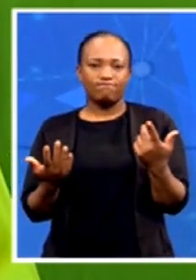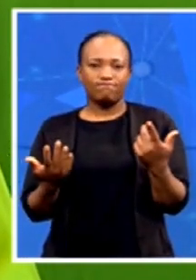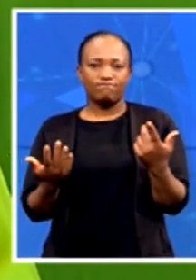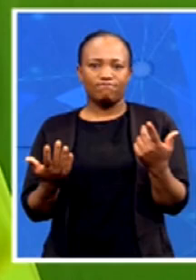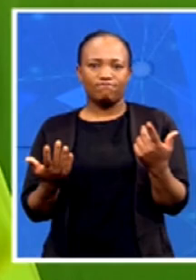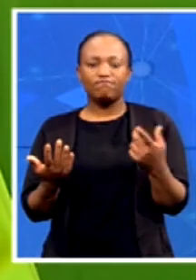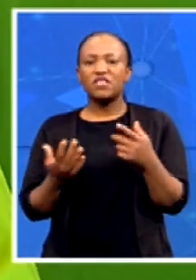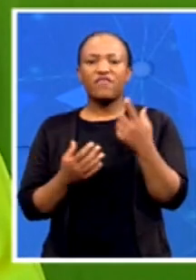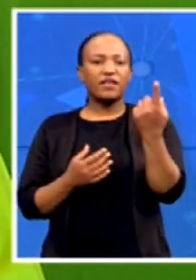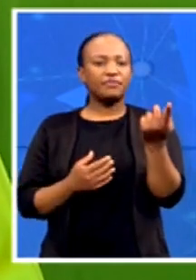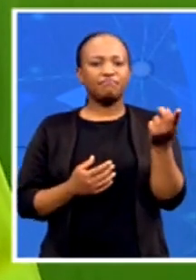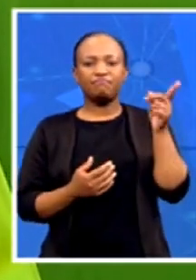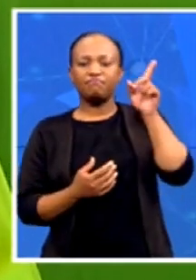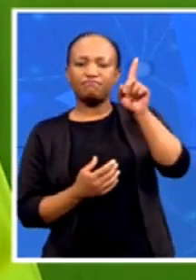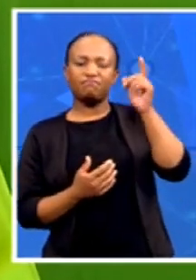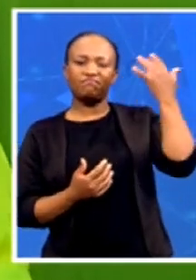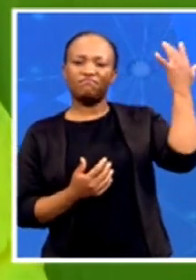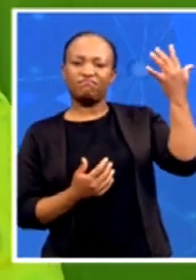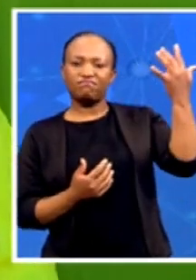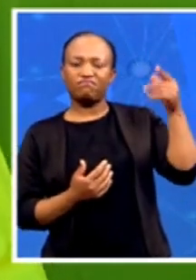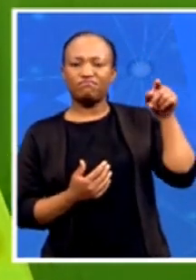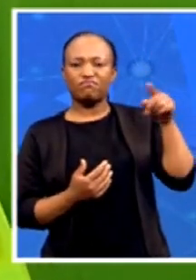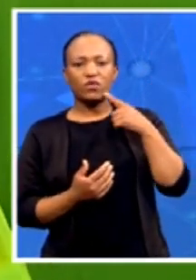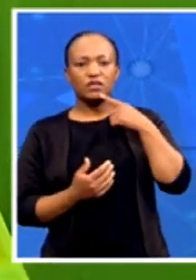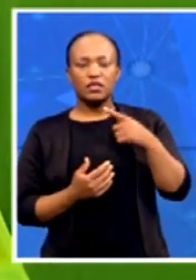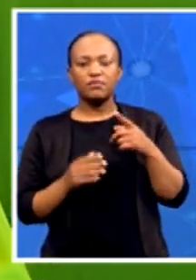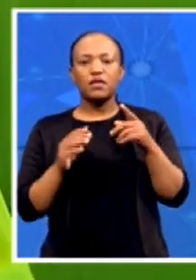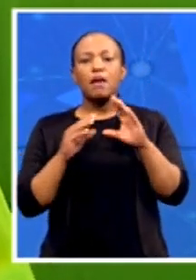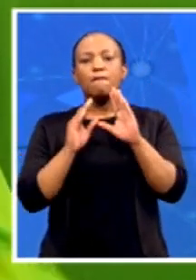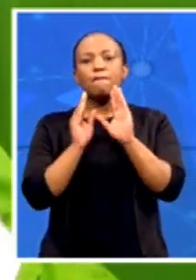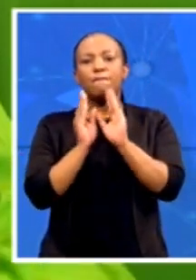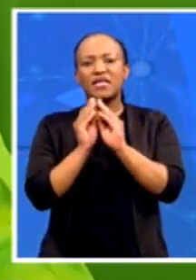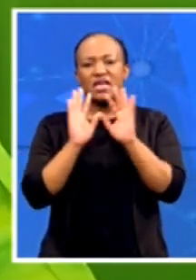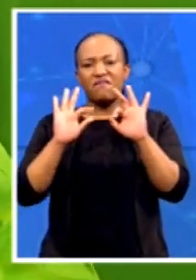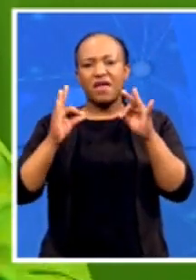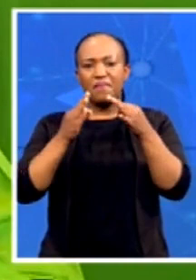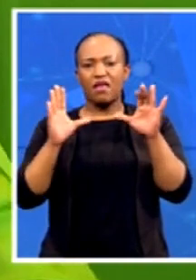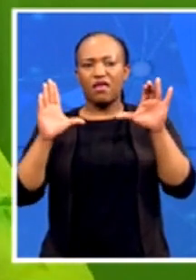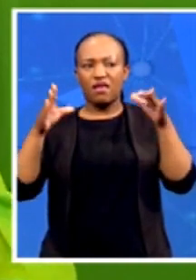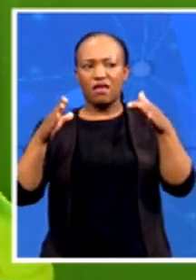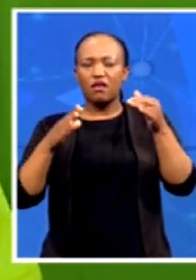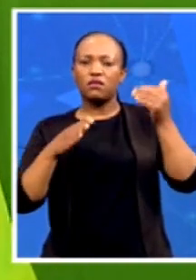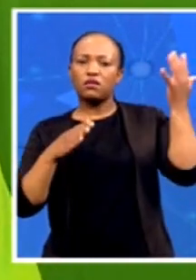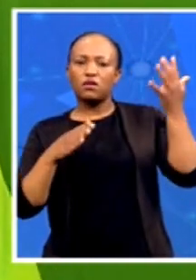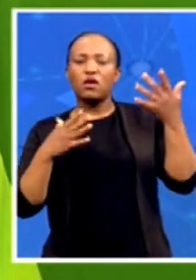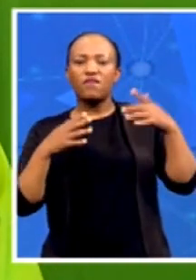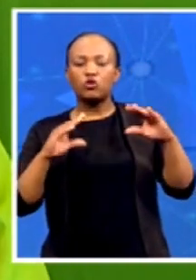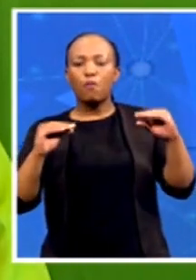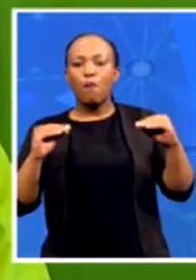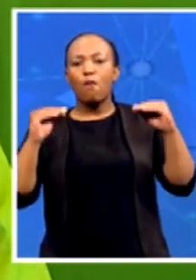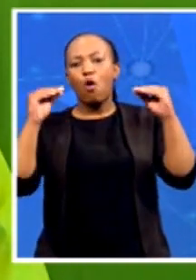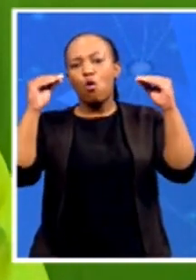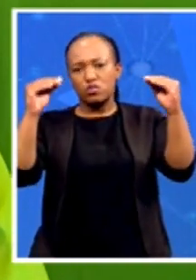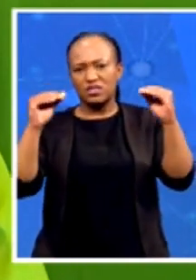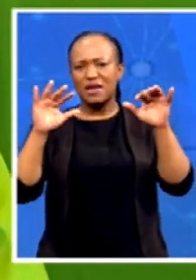a family meeting to give promotions to the people who were supposed to have actually stopped this